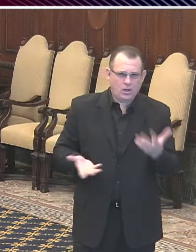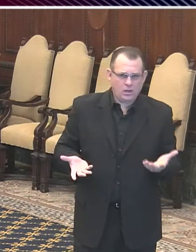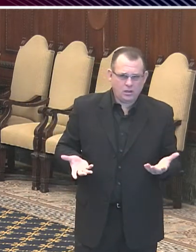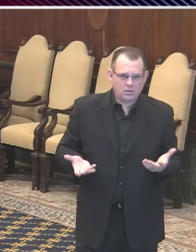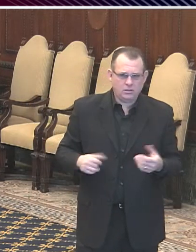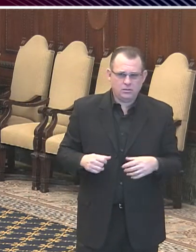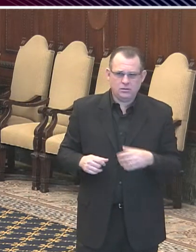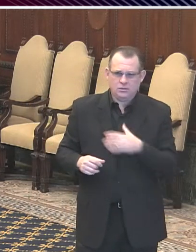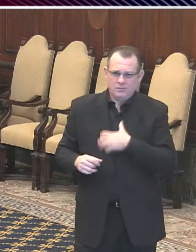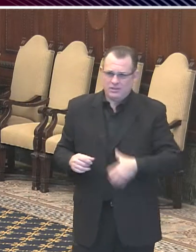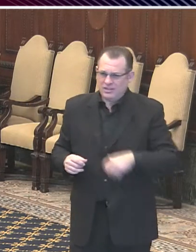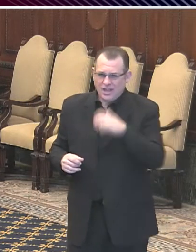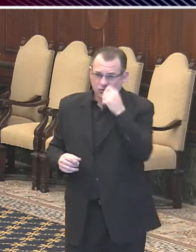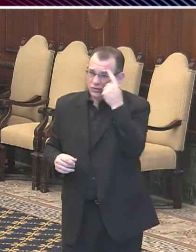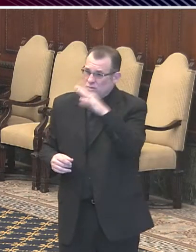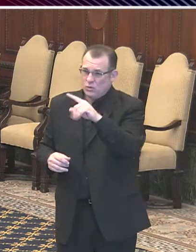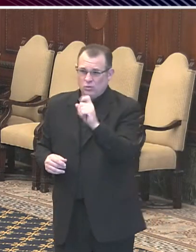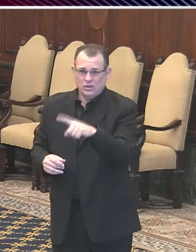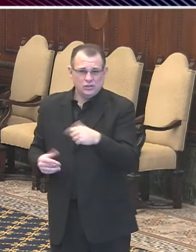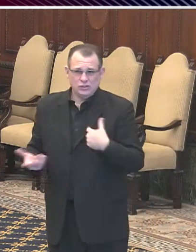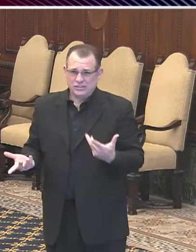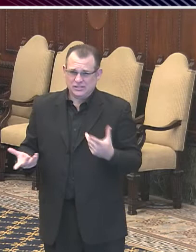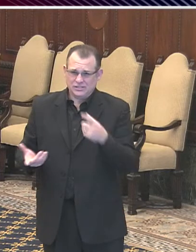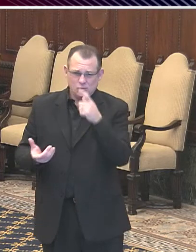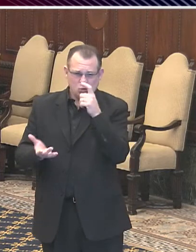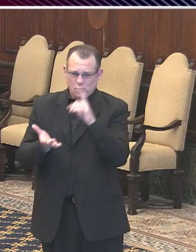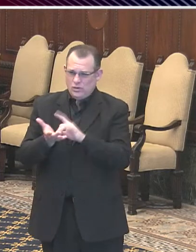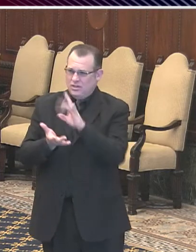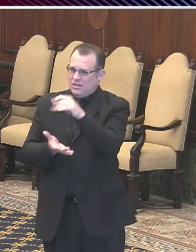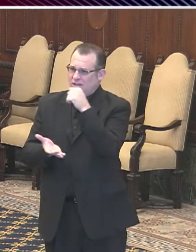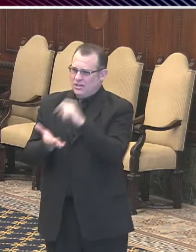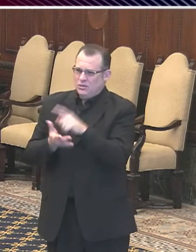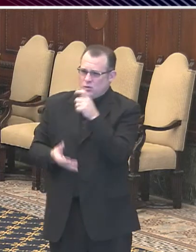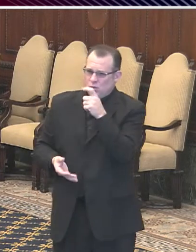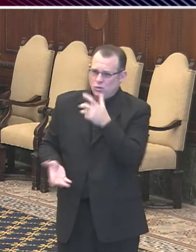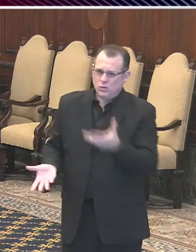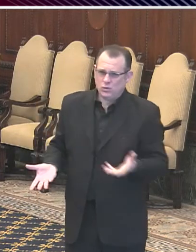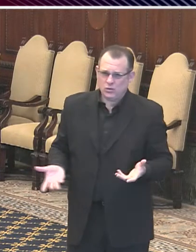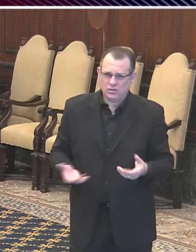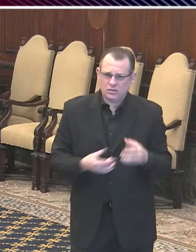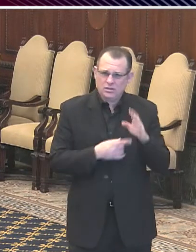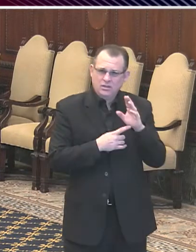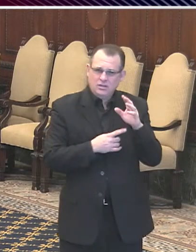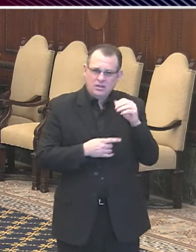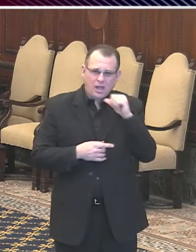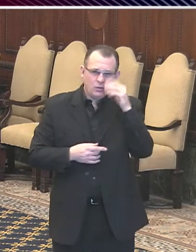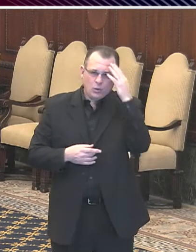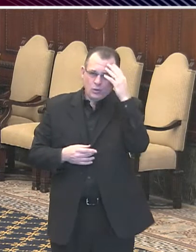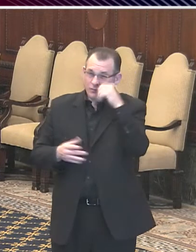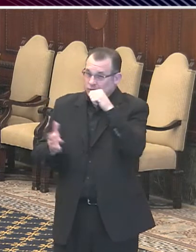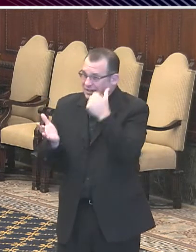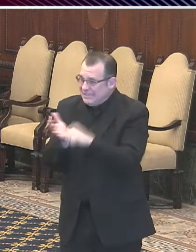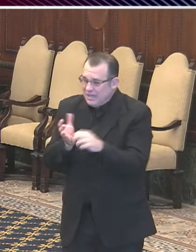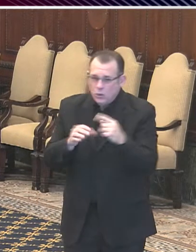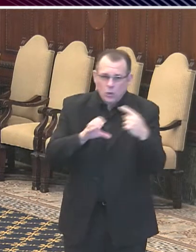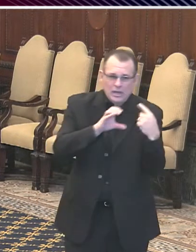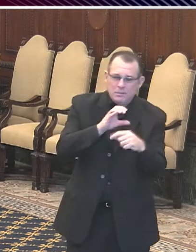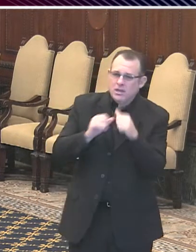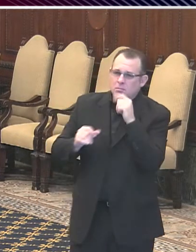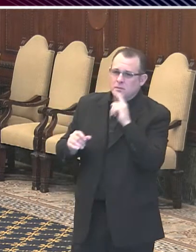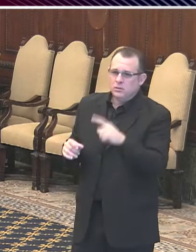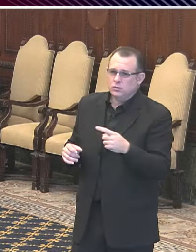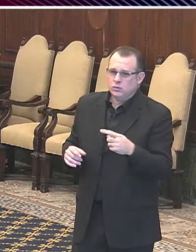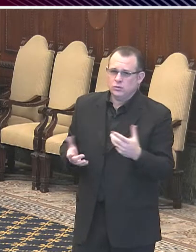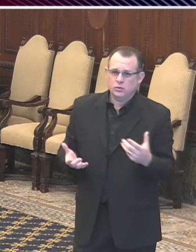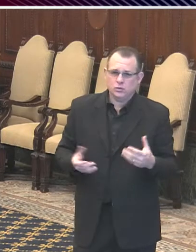question. Who sent the letter? So I'm not sure if it was a letter or if it was an email.